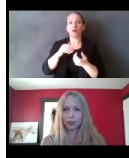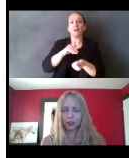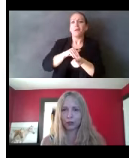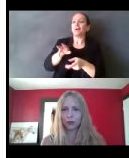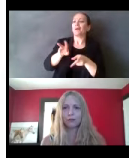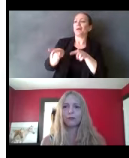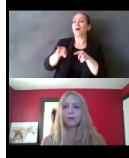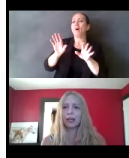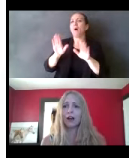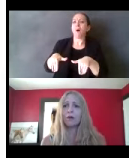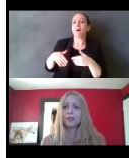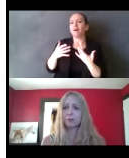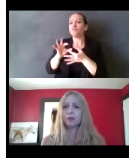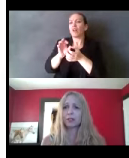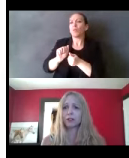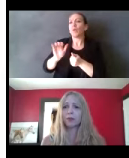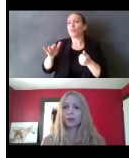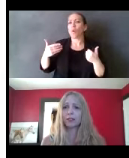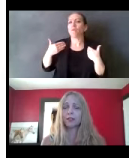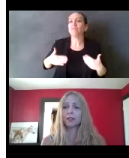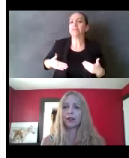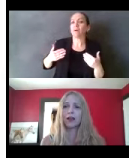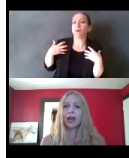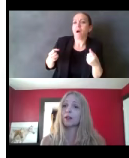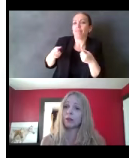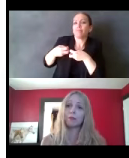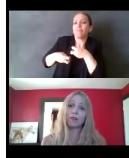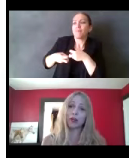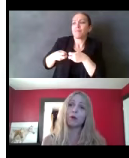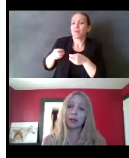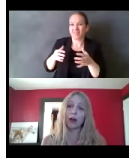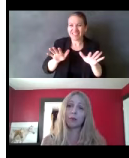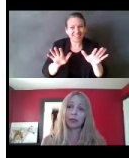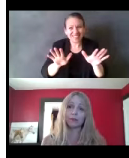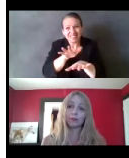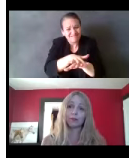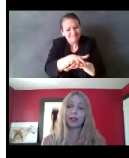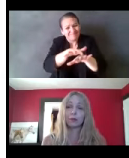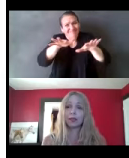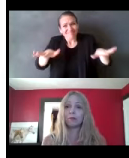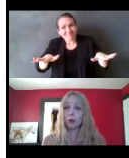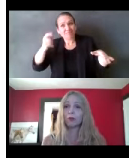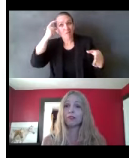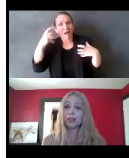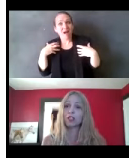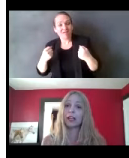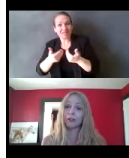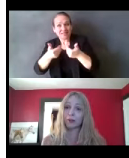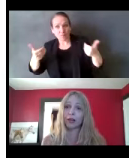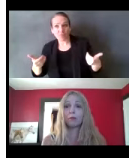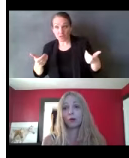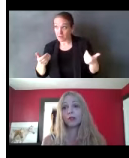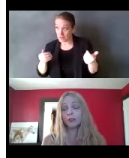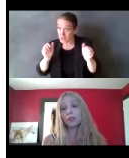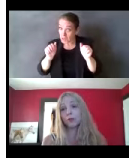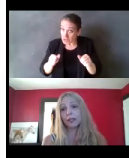health issues, the symptoms they're experiencing. And it very well may not be. They can be both there together,